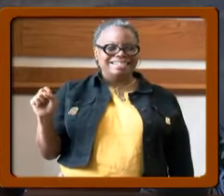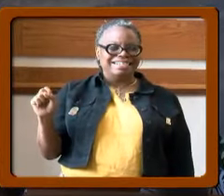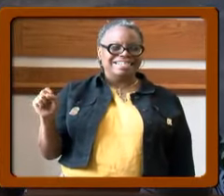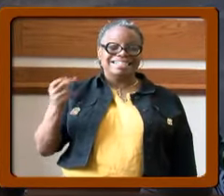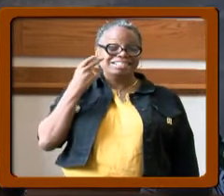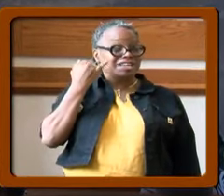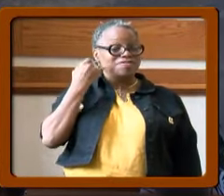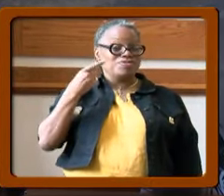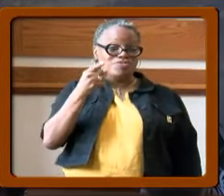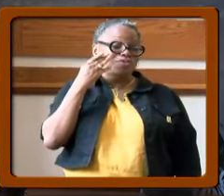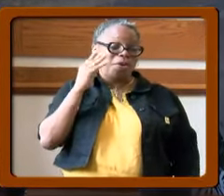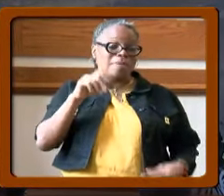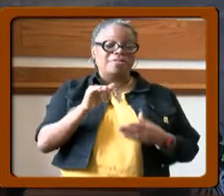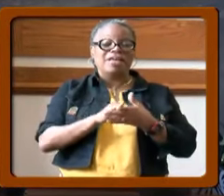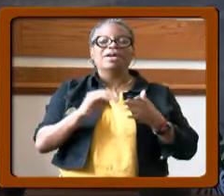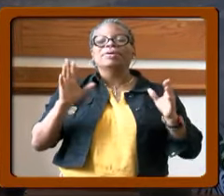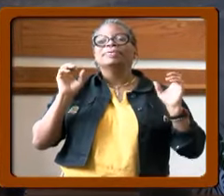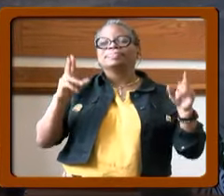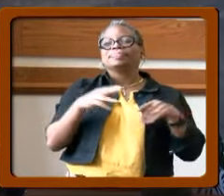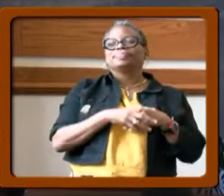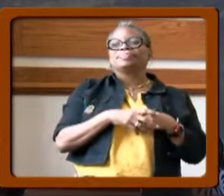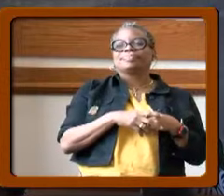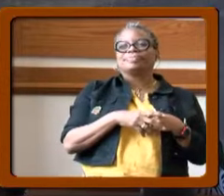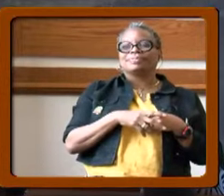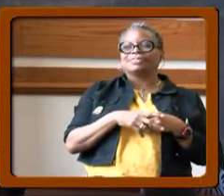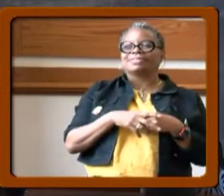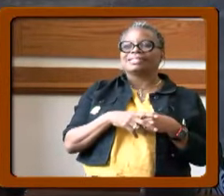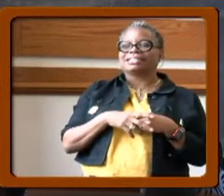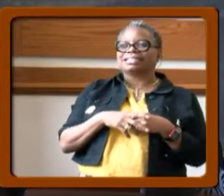See if y'all know anything. All right.